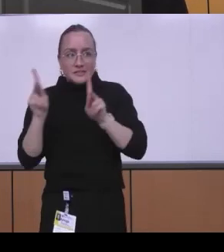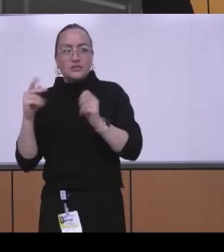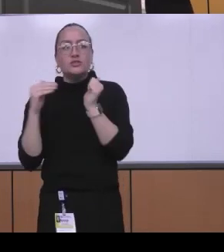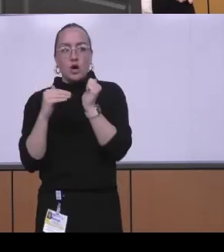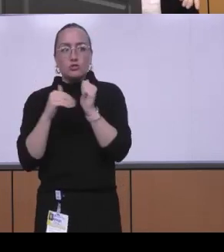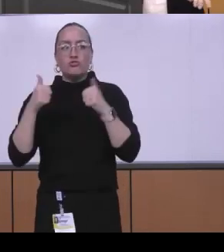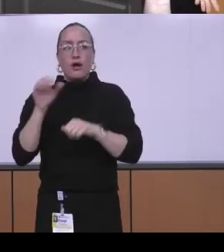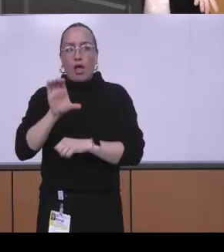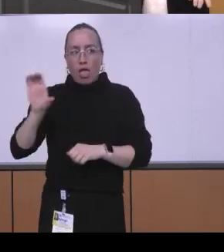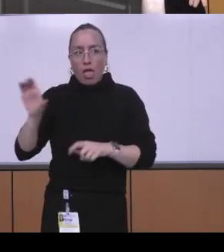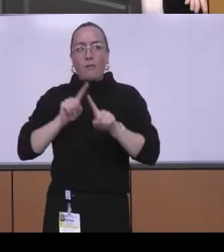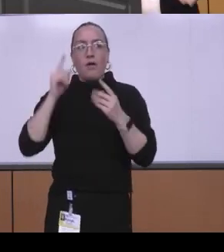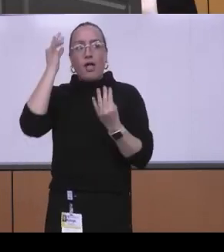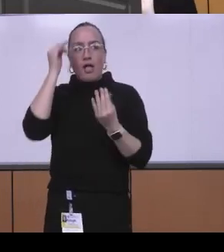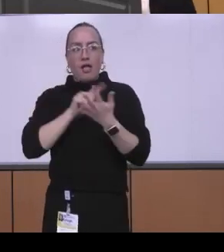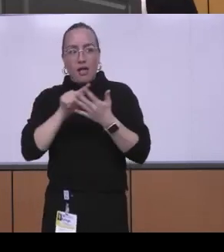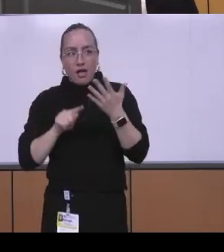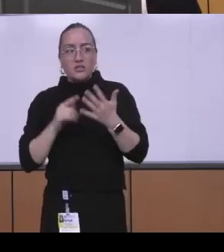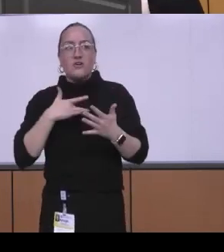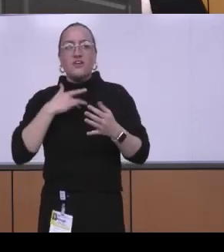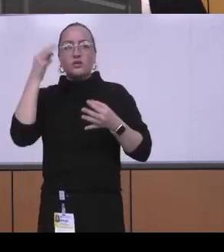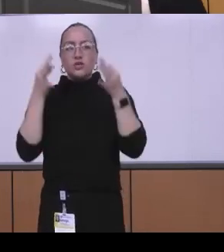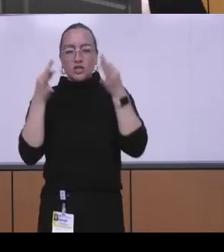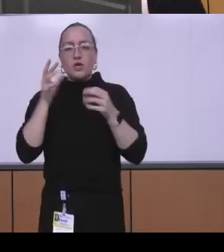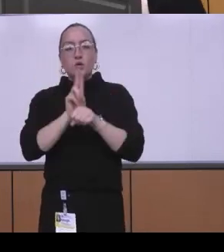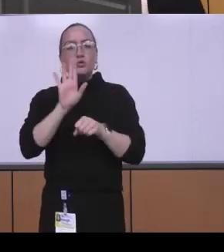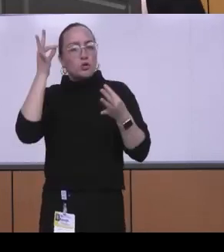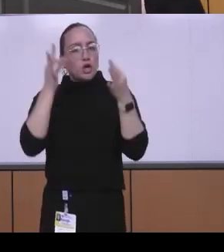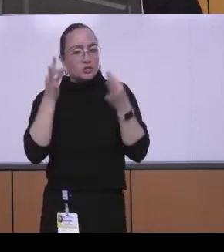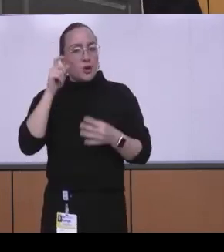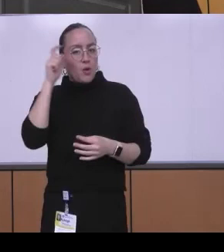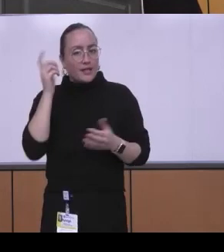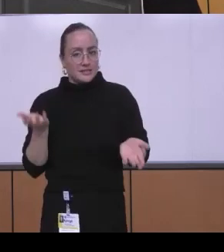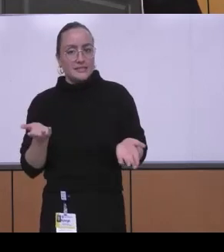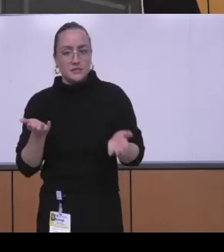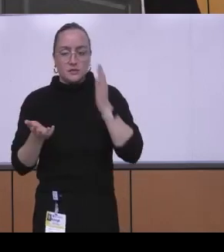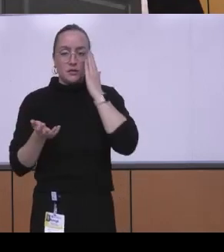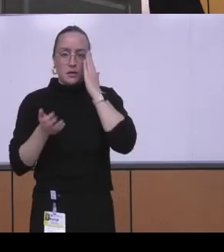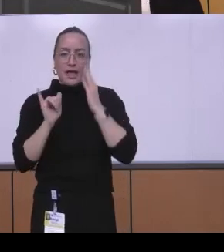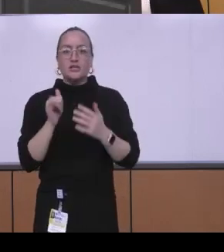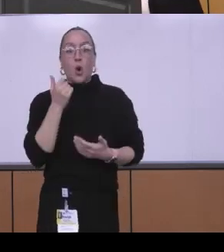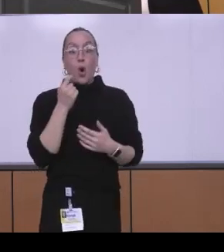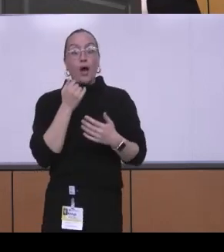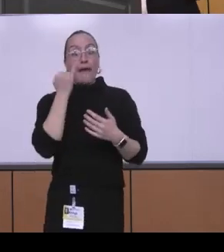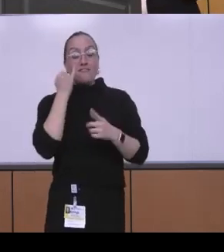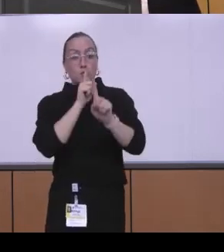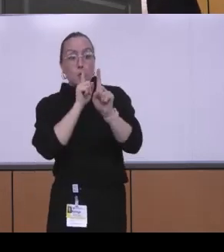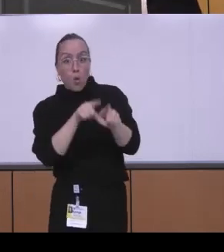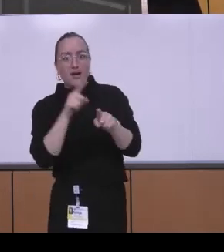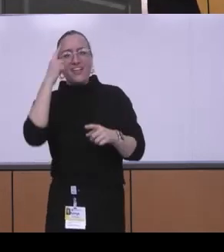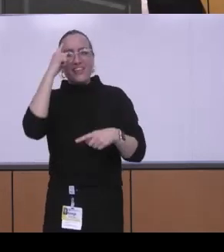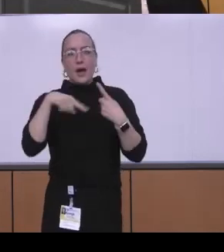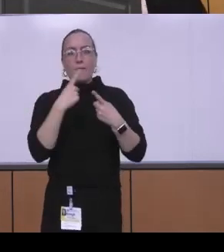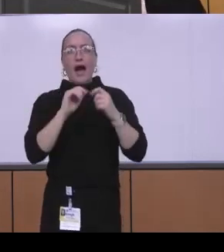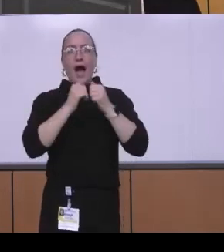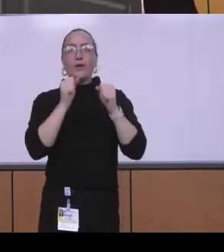And it becomes a frustrating experience for everybody. So I think being cognizant of what is that you want to achieve with that report and see if there's another way to achieve that,